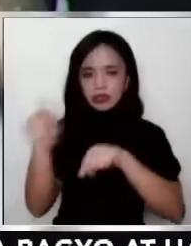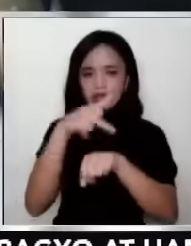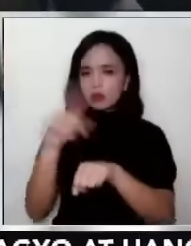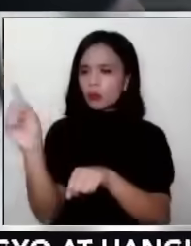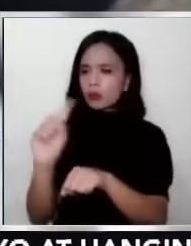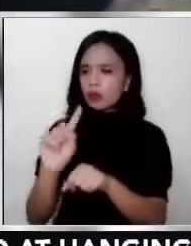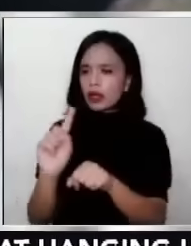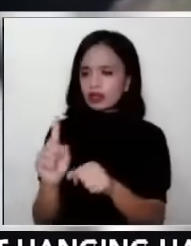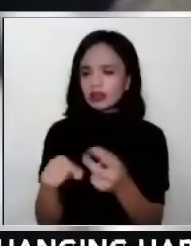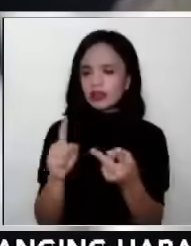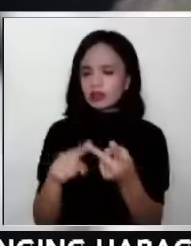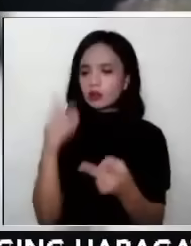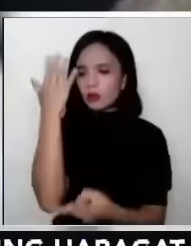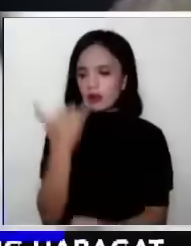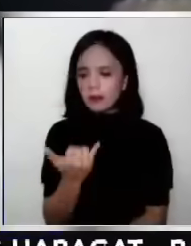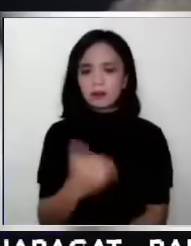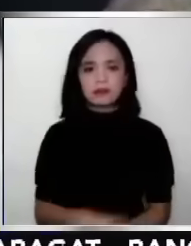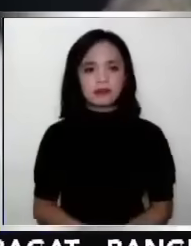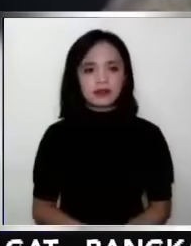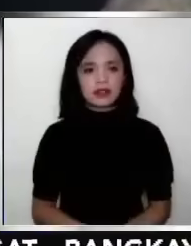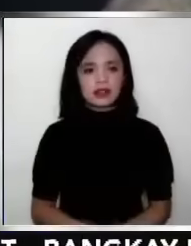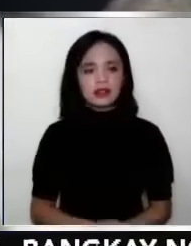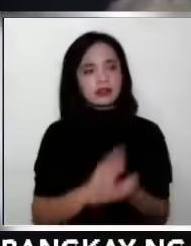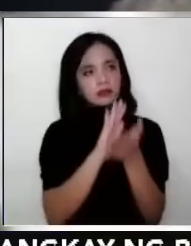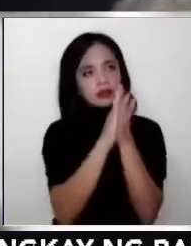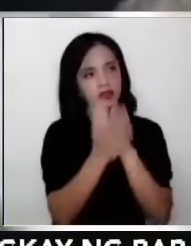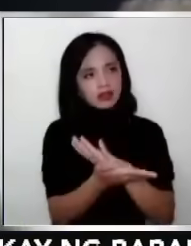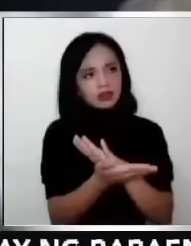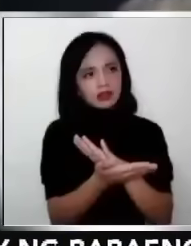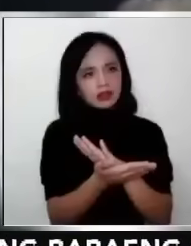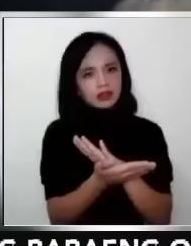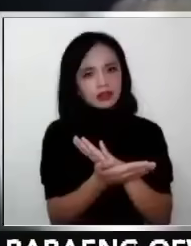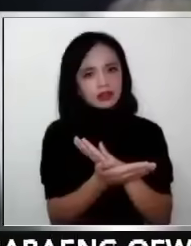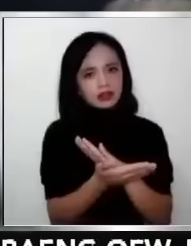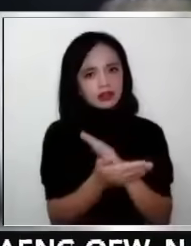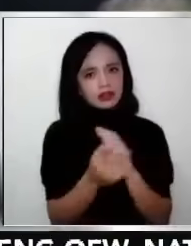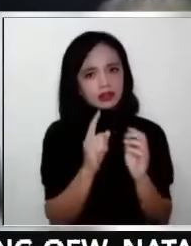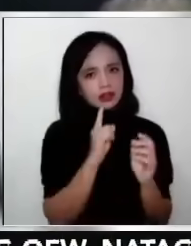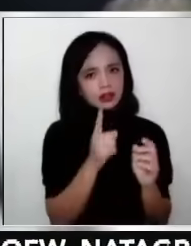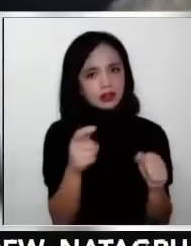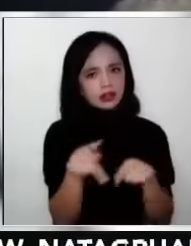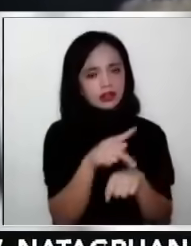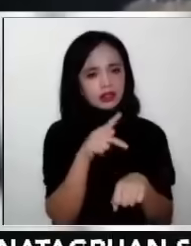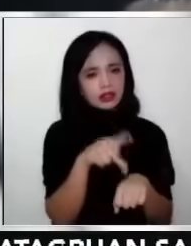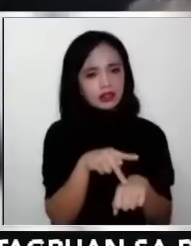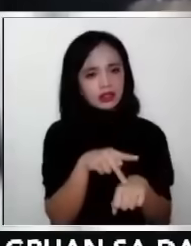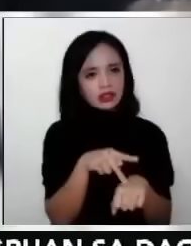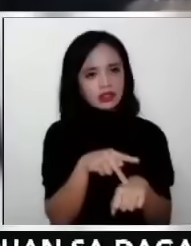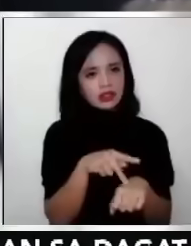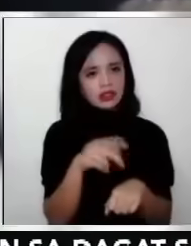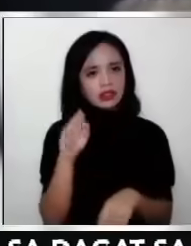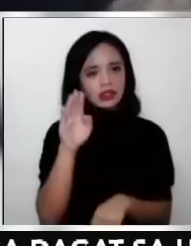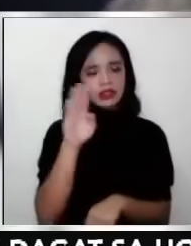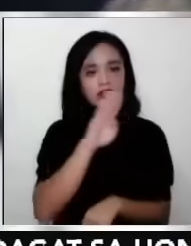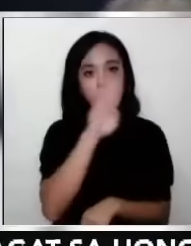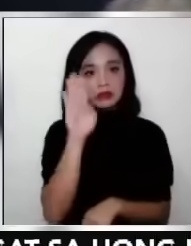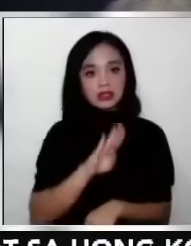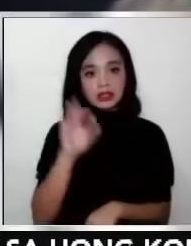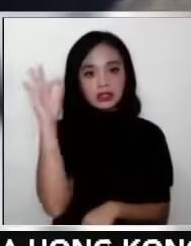why? It would be to love the Philippines. I think being a Brazilian and Filipina, it makes